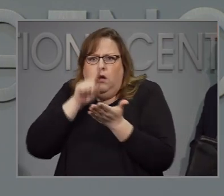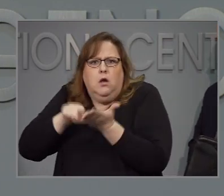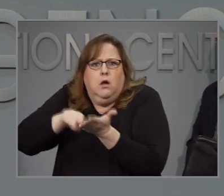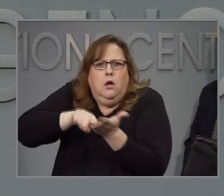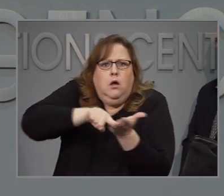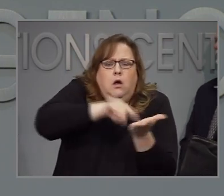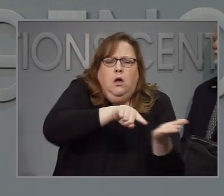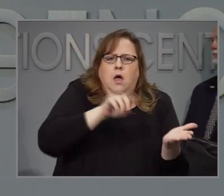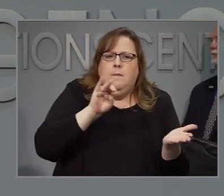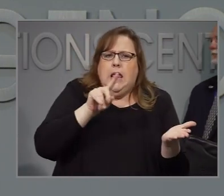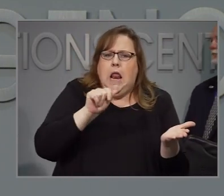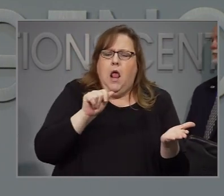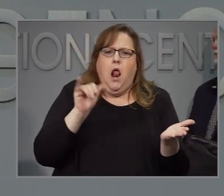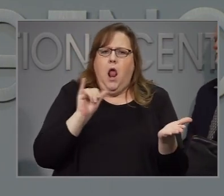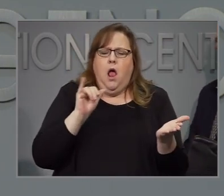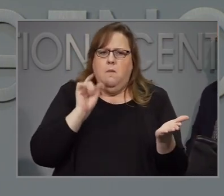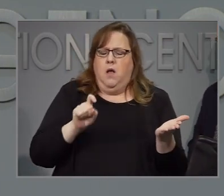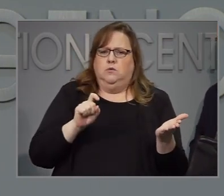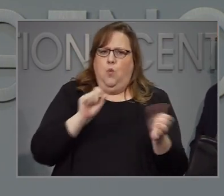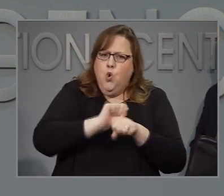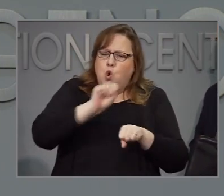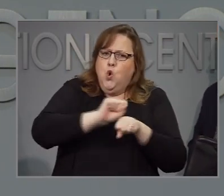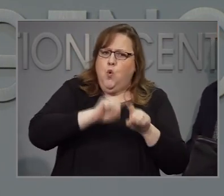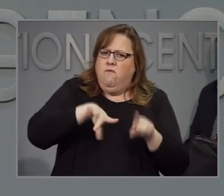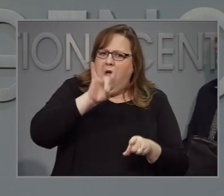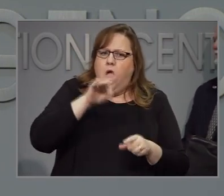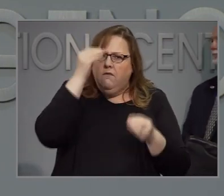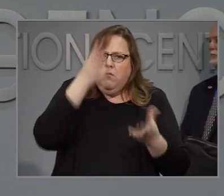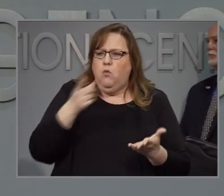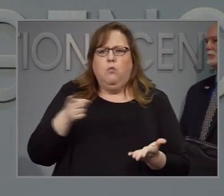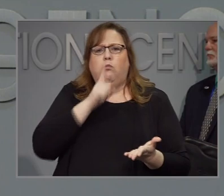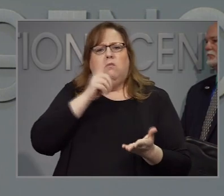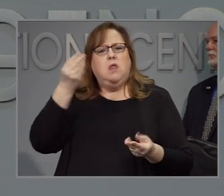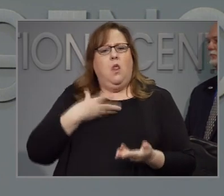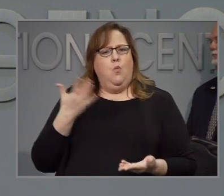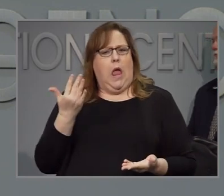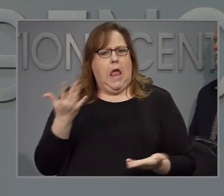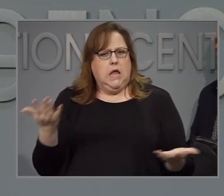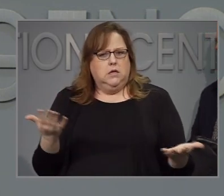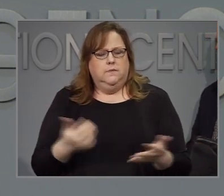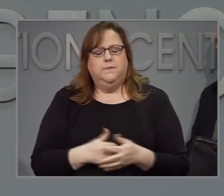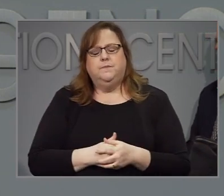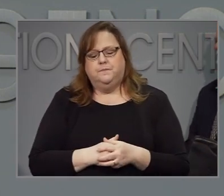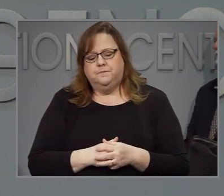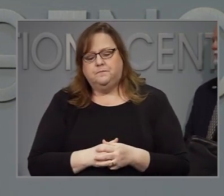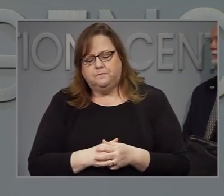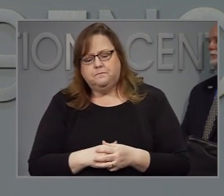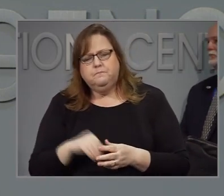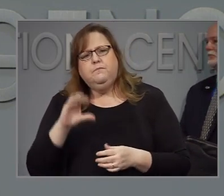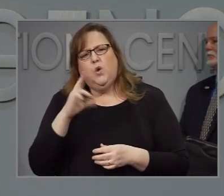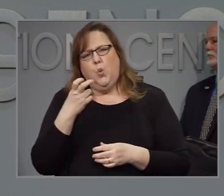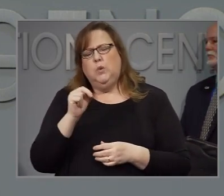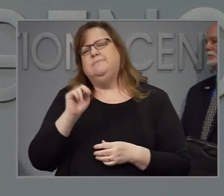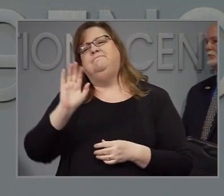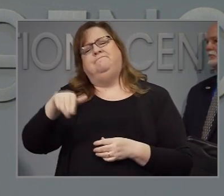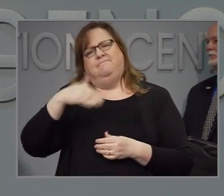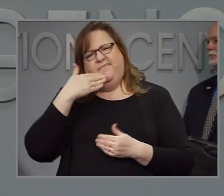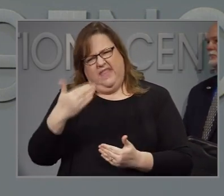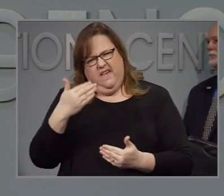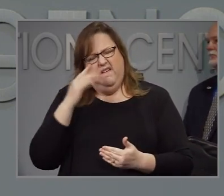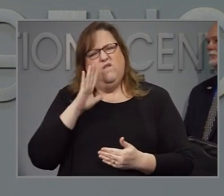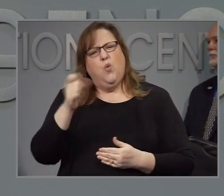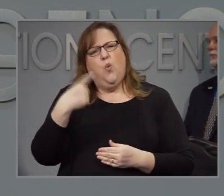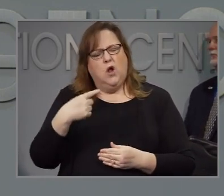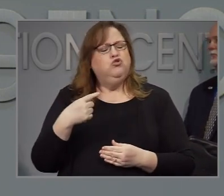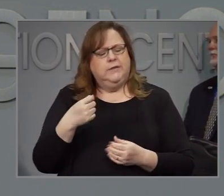answer in advance. So much, and we've gotten this question a lot, and I appreciate that folks want